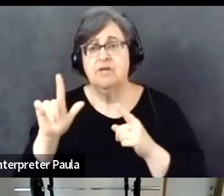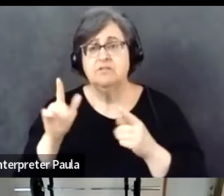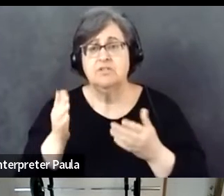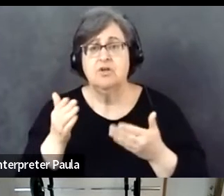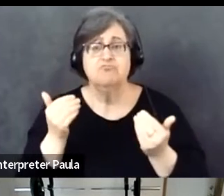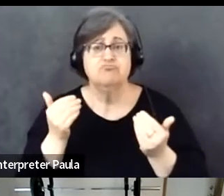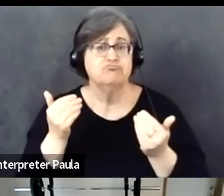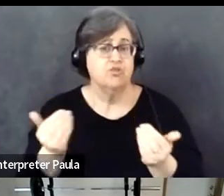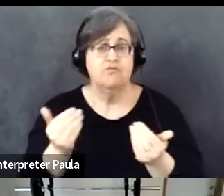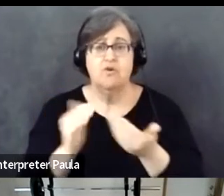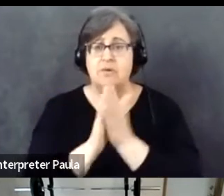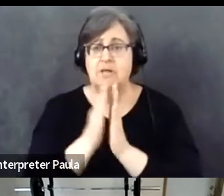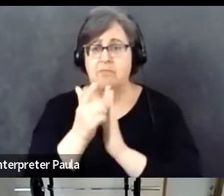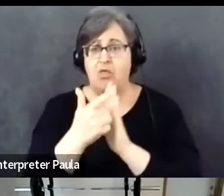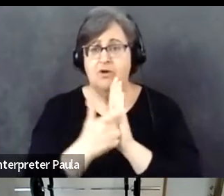law.